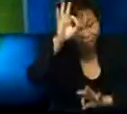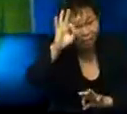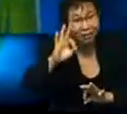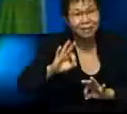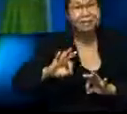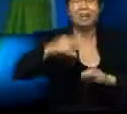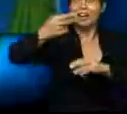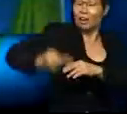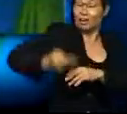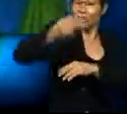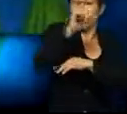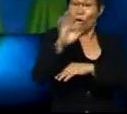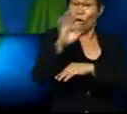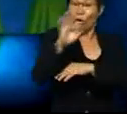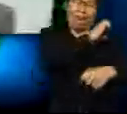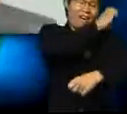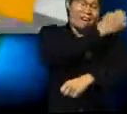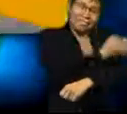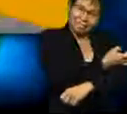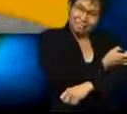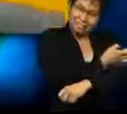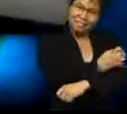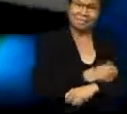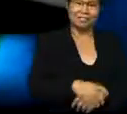the history of energy.